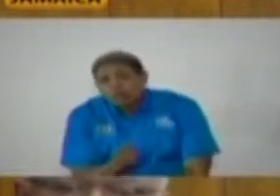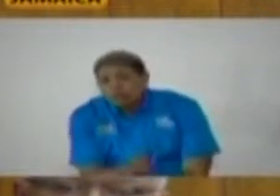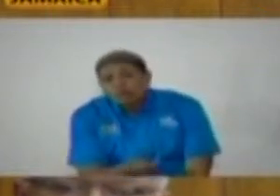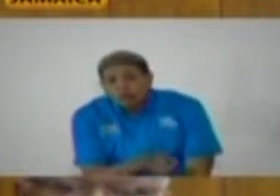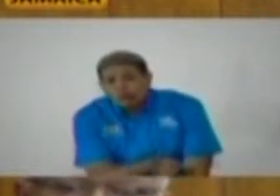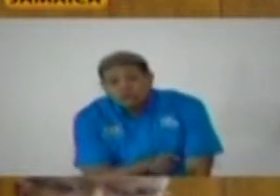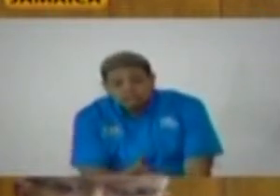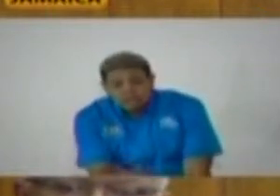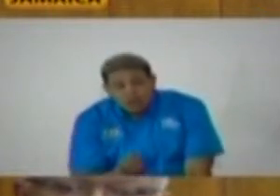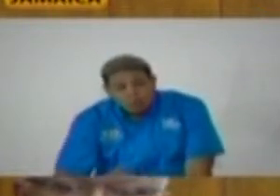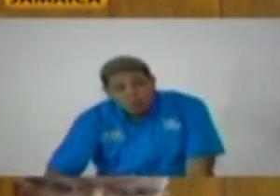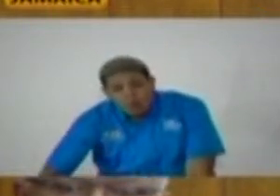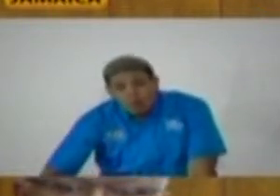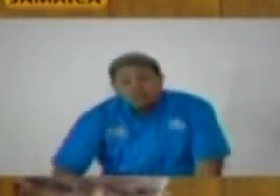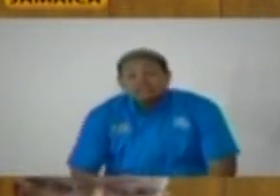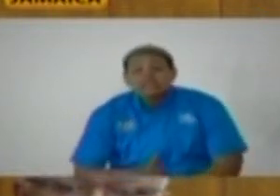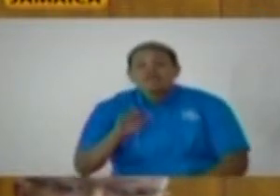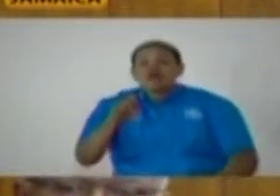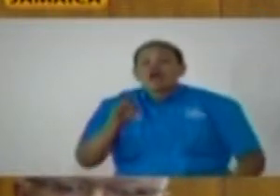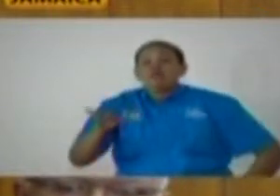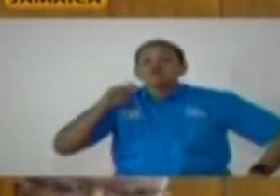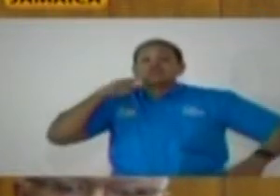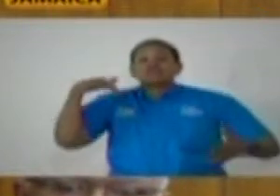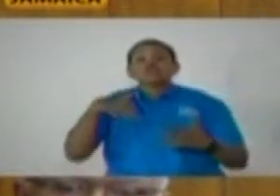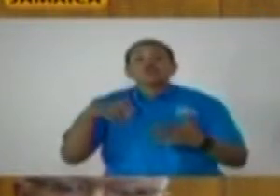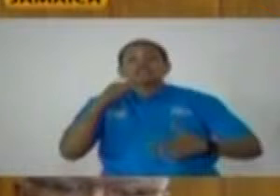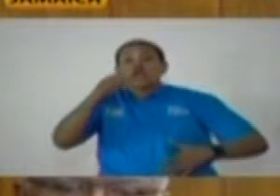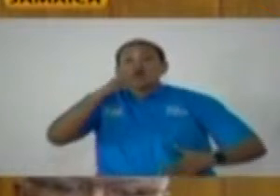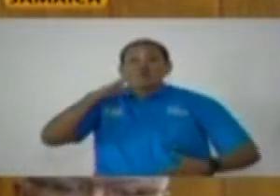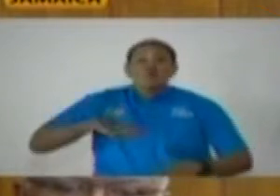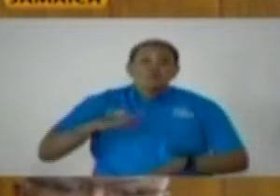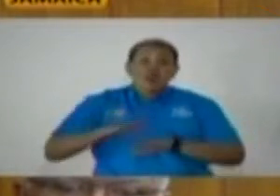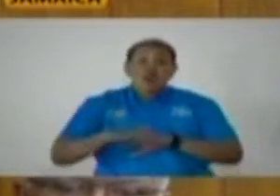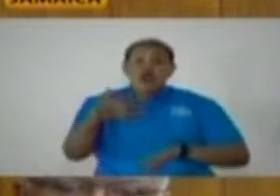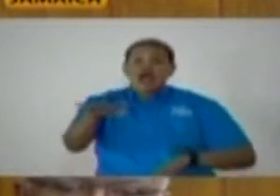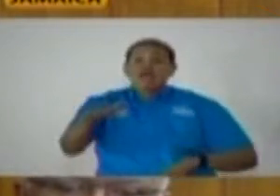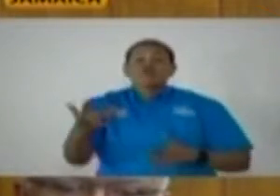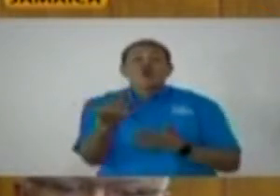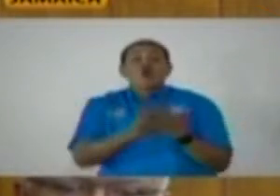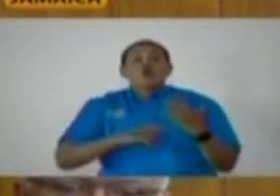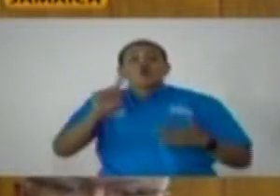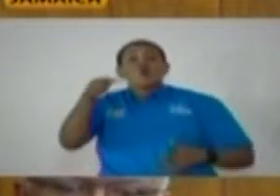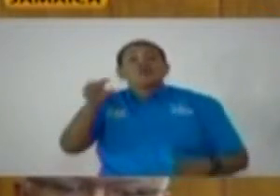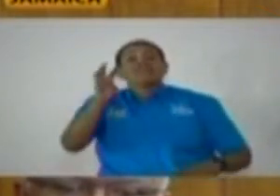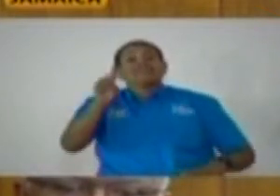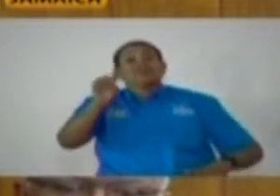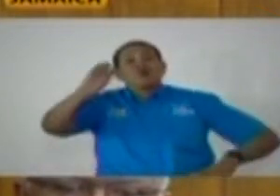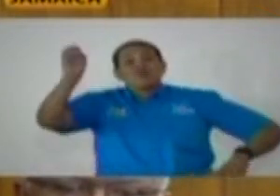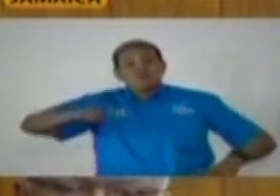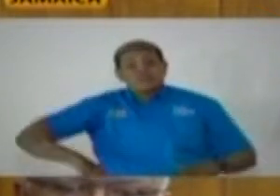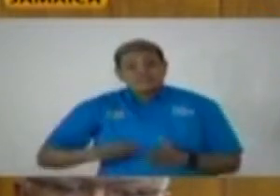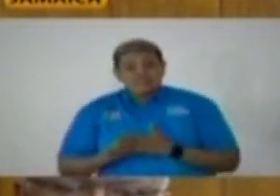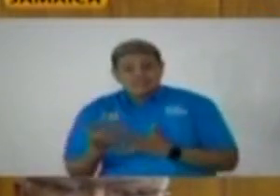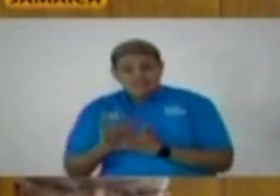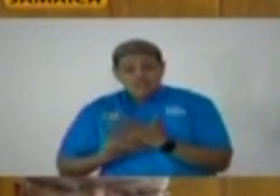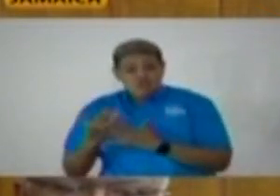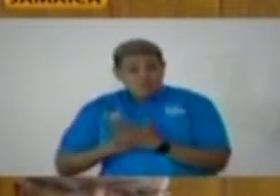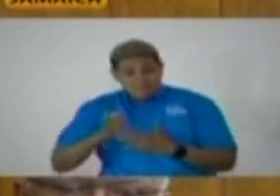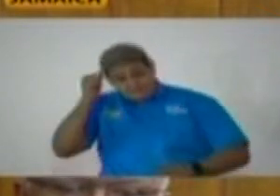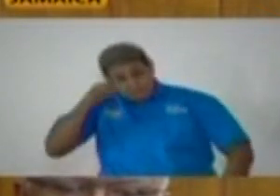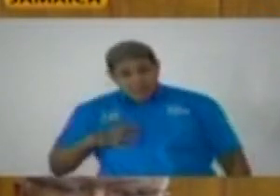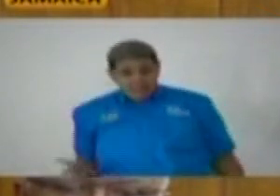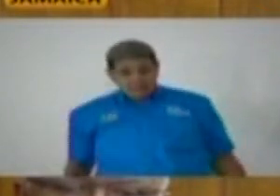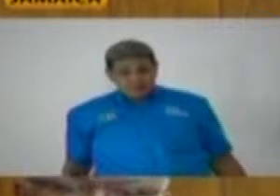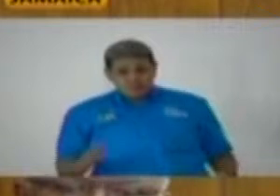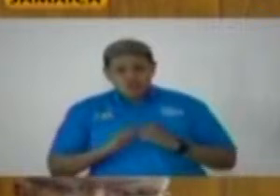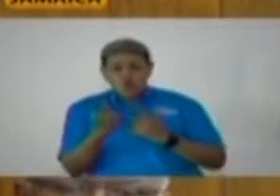recent Caprice study told us that women, on average, earn only 61% of the income of men. So